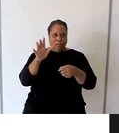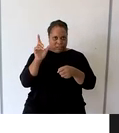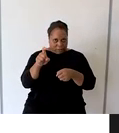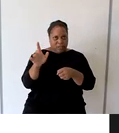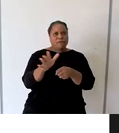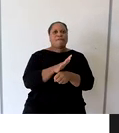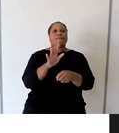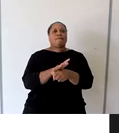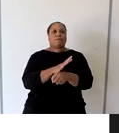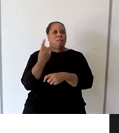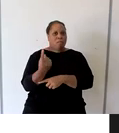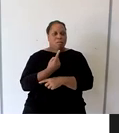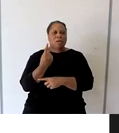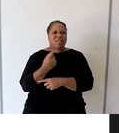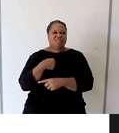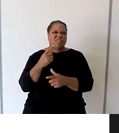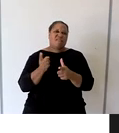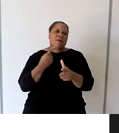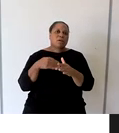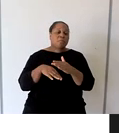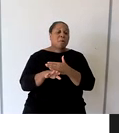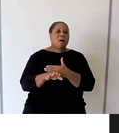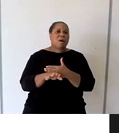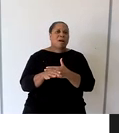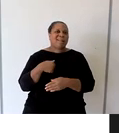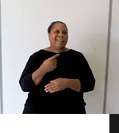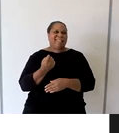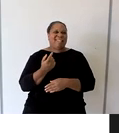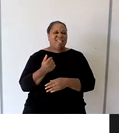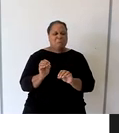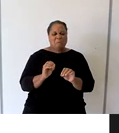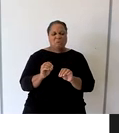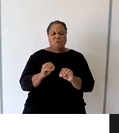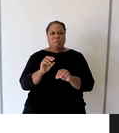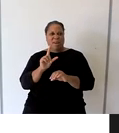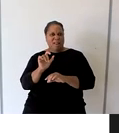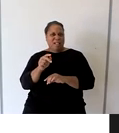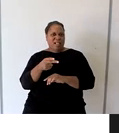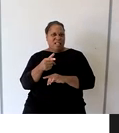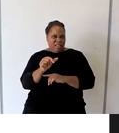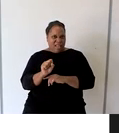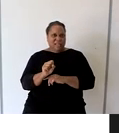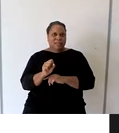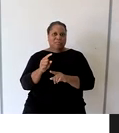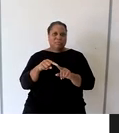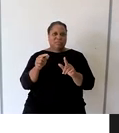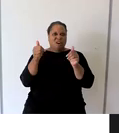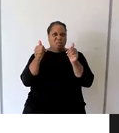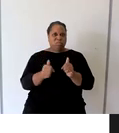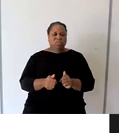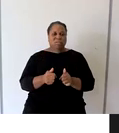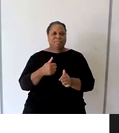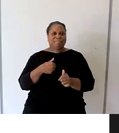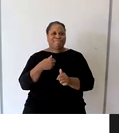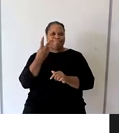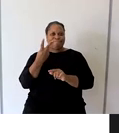And when I was first born, I did have a little bit of movement in my legs, but that started to deteriorate when I was